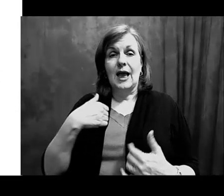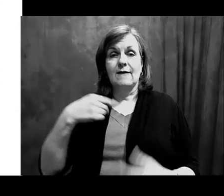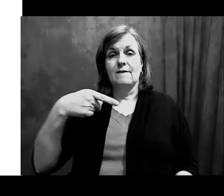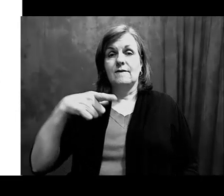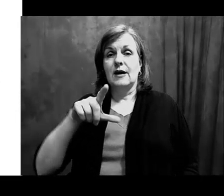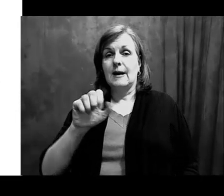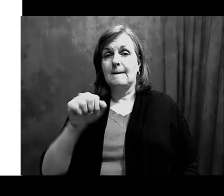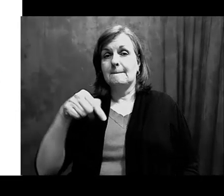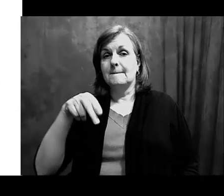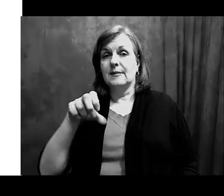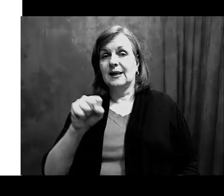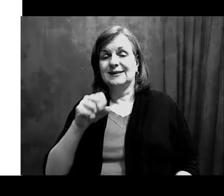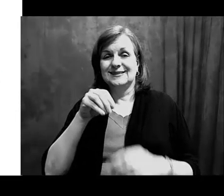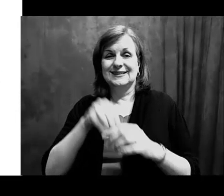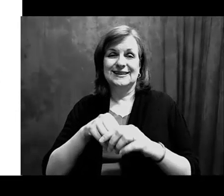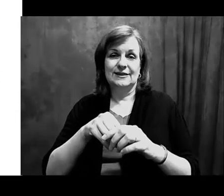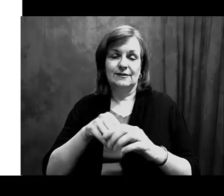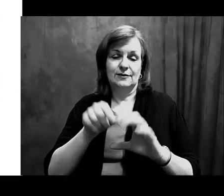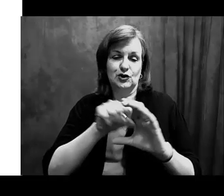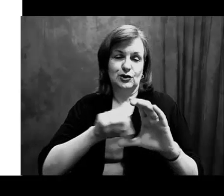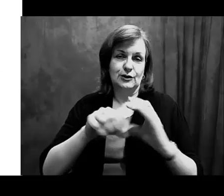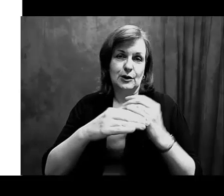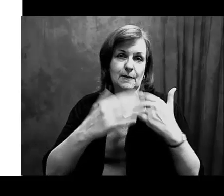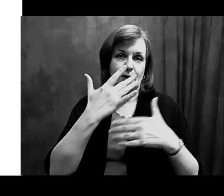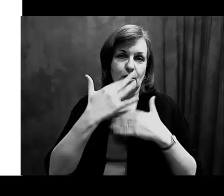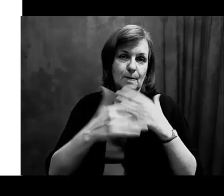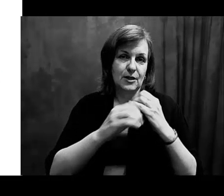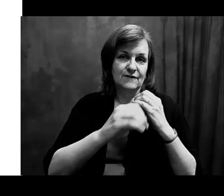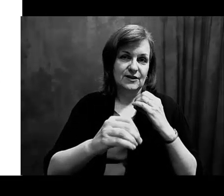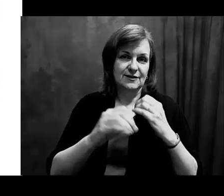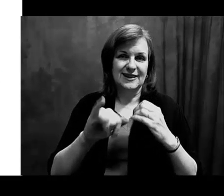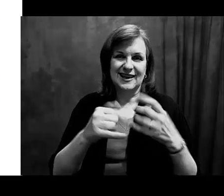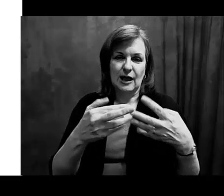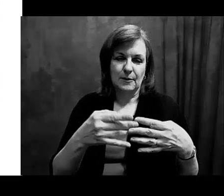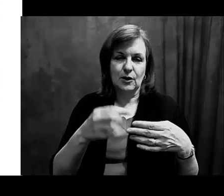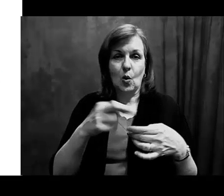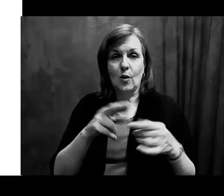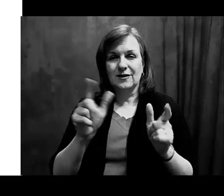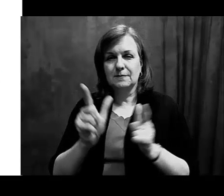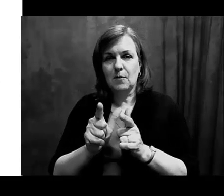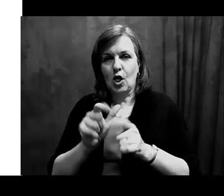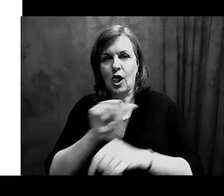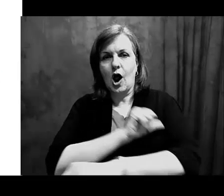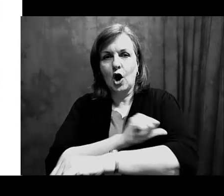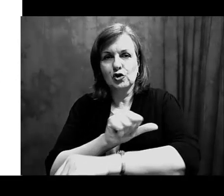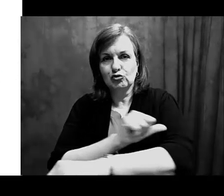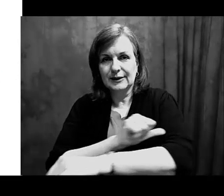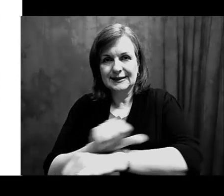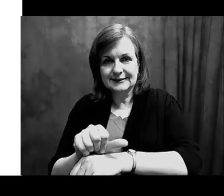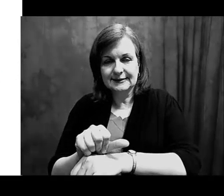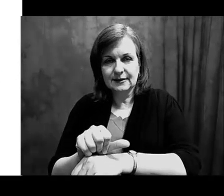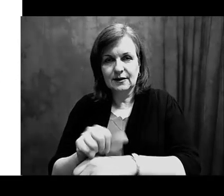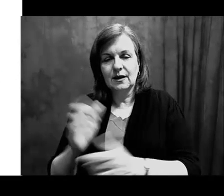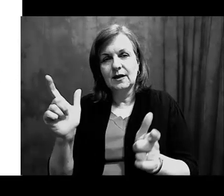that plaques associated with your capillaries or with any of your small